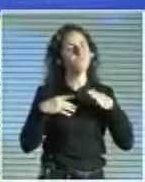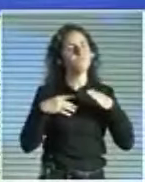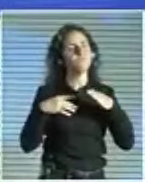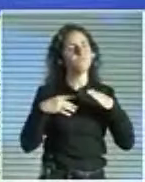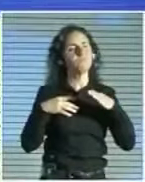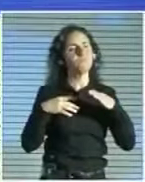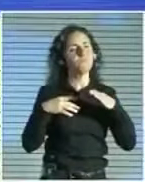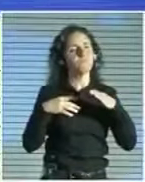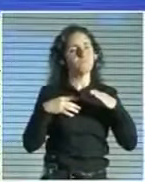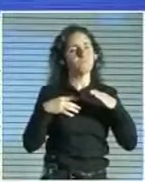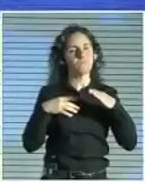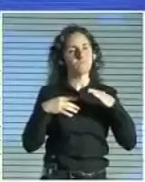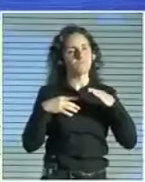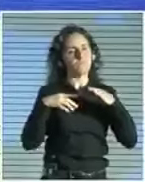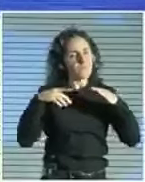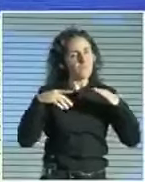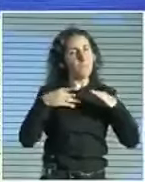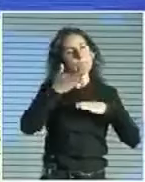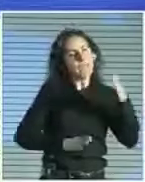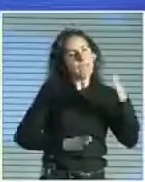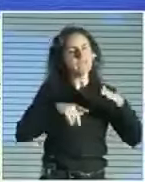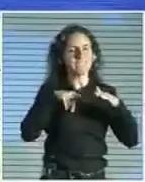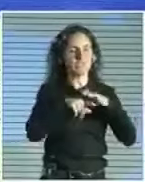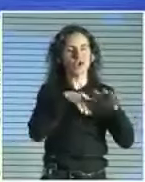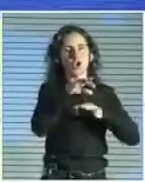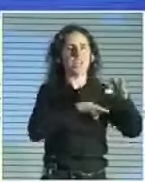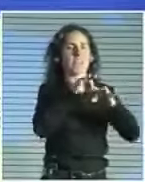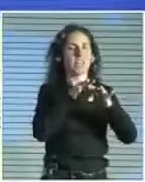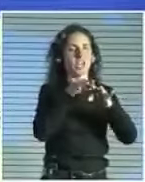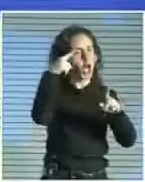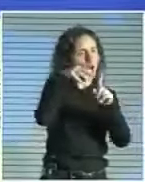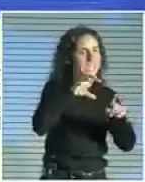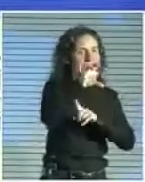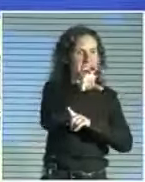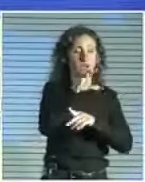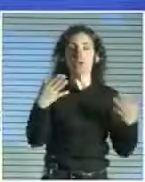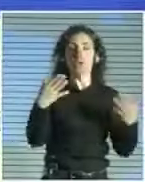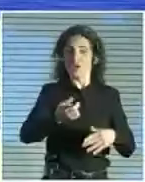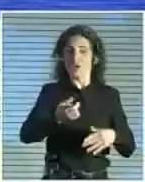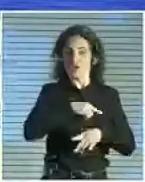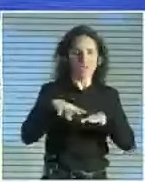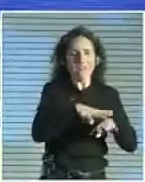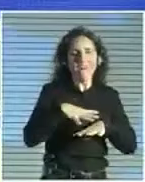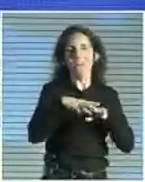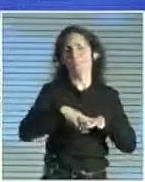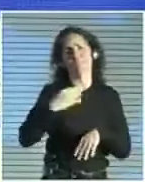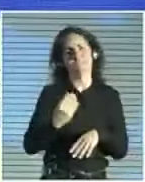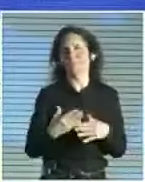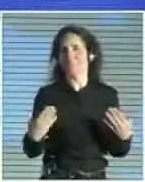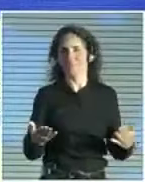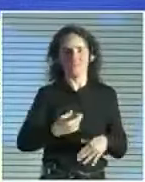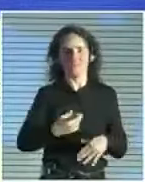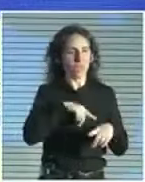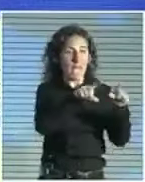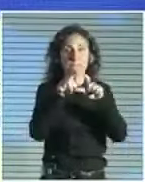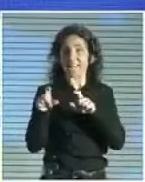us. So we have a strong network, we reach every company, and we can talk to them easier but we have to push it